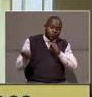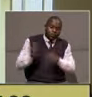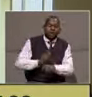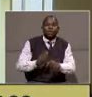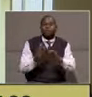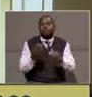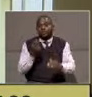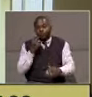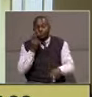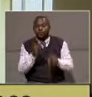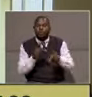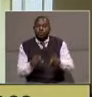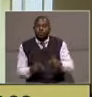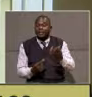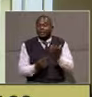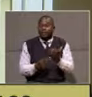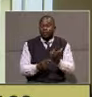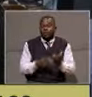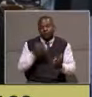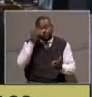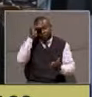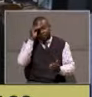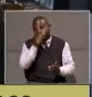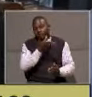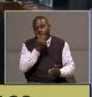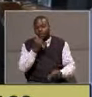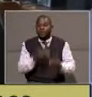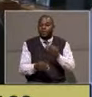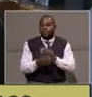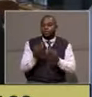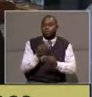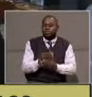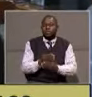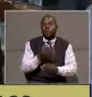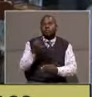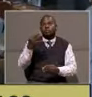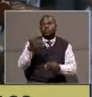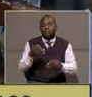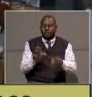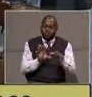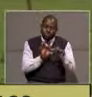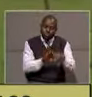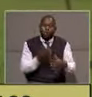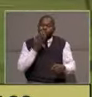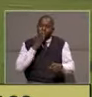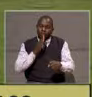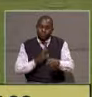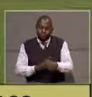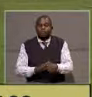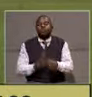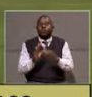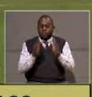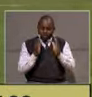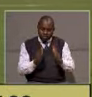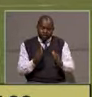so that people look at technical education as the best. Construction of this facility is in line with the NRA manifesto that focuses